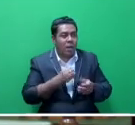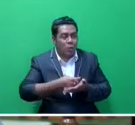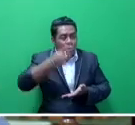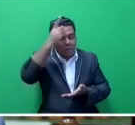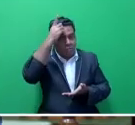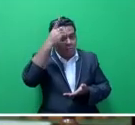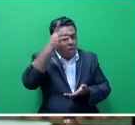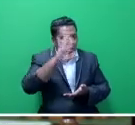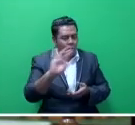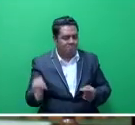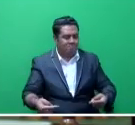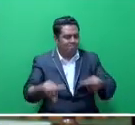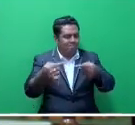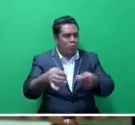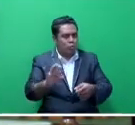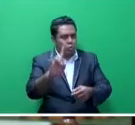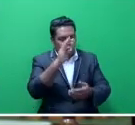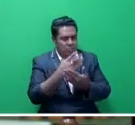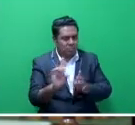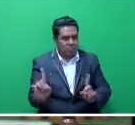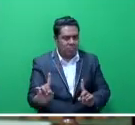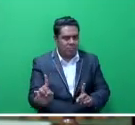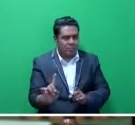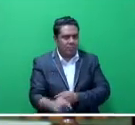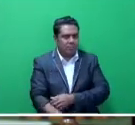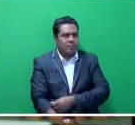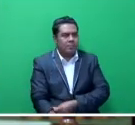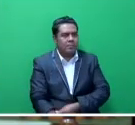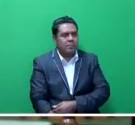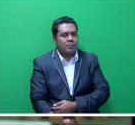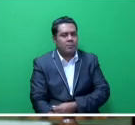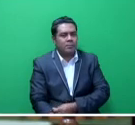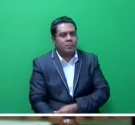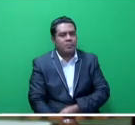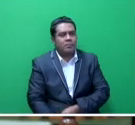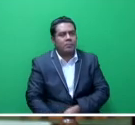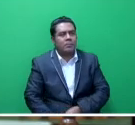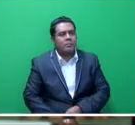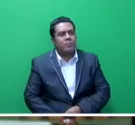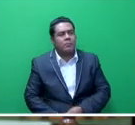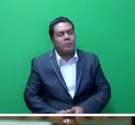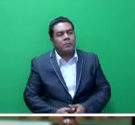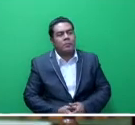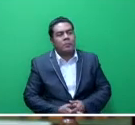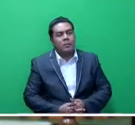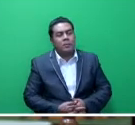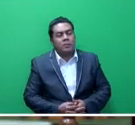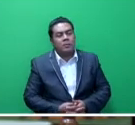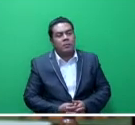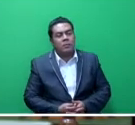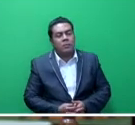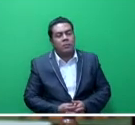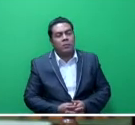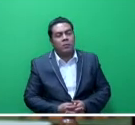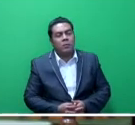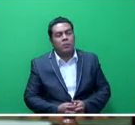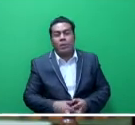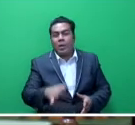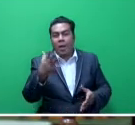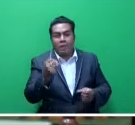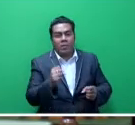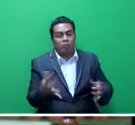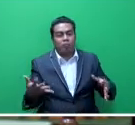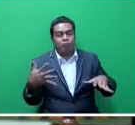them. To that end, Mr. Speaker, sir, we're also harmonizing the GPA requirement across all the higher education institutions